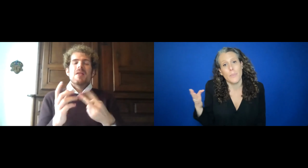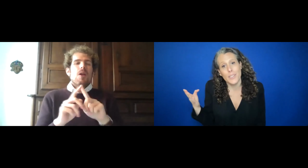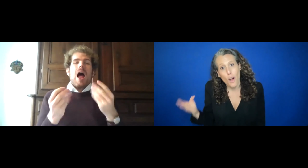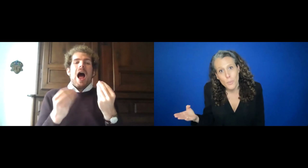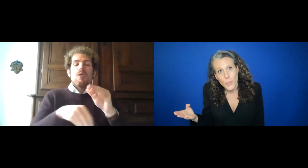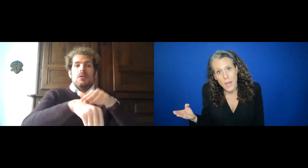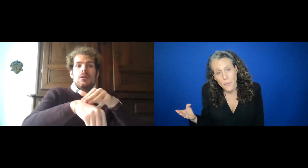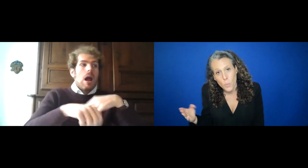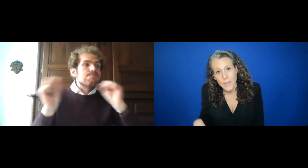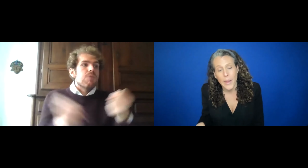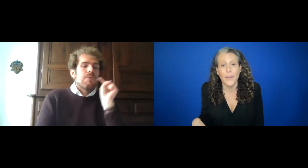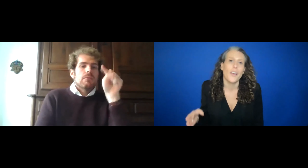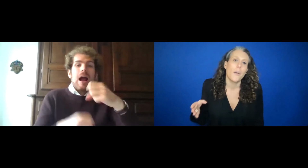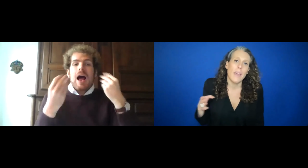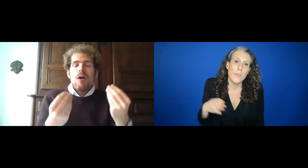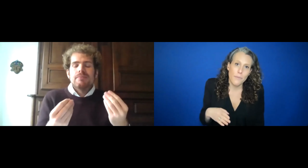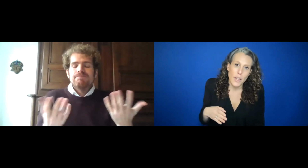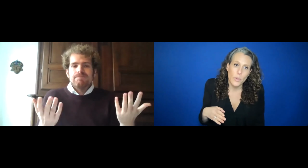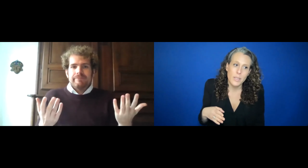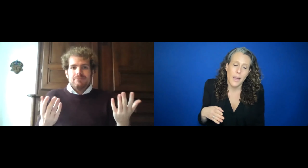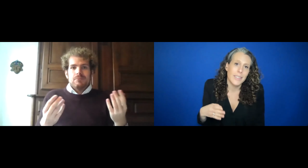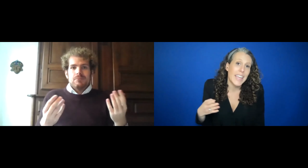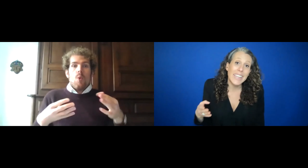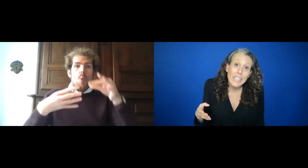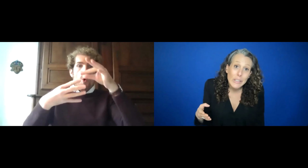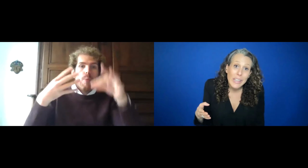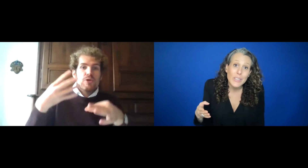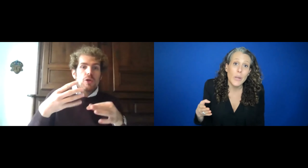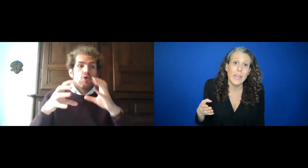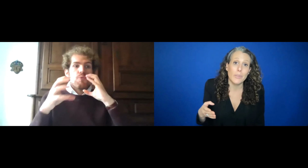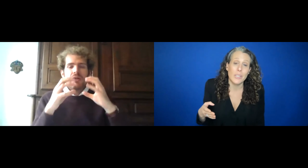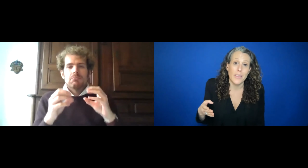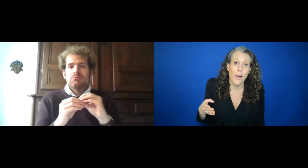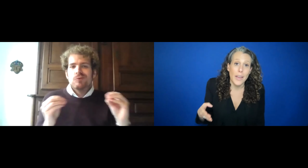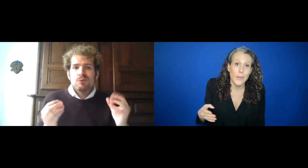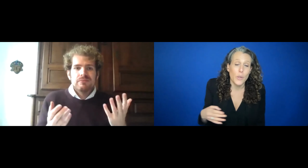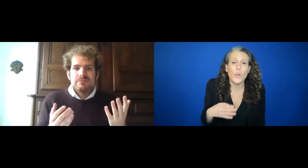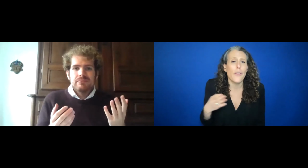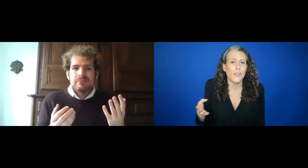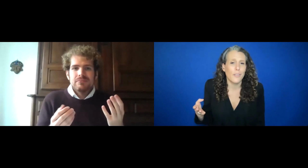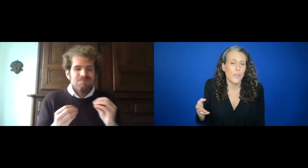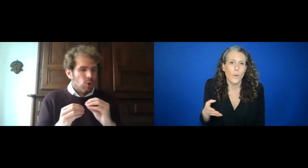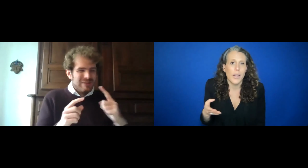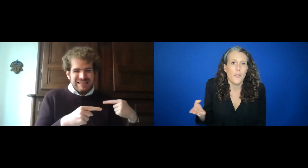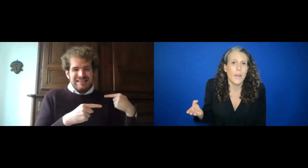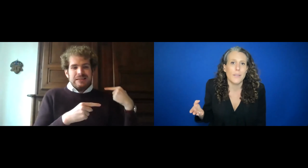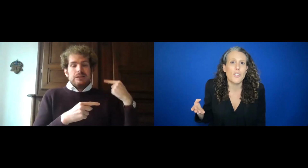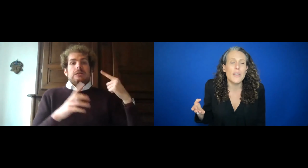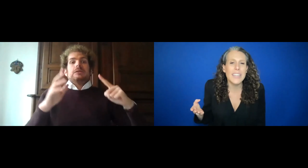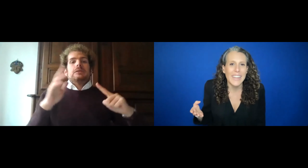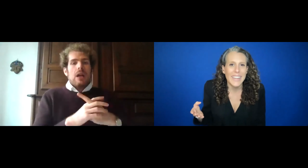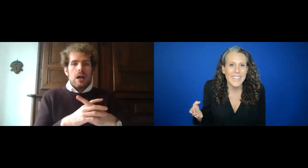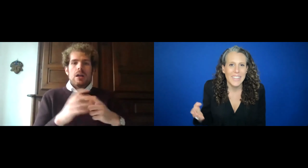not. Maybe somebody's car broke down on their way there. Maybe a friend had taken ill, and so they weren't able to be there either. There weren't any other ways